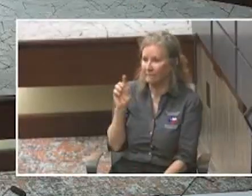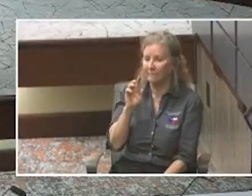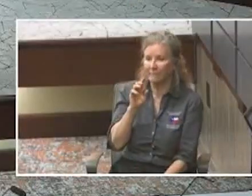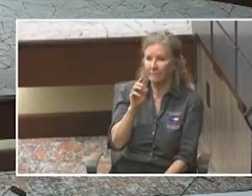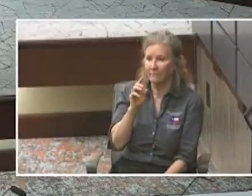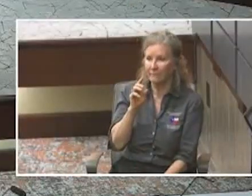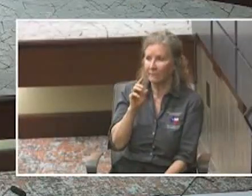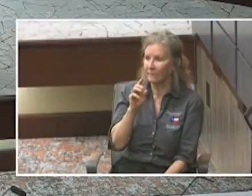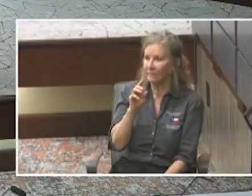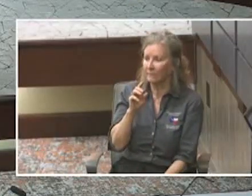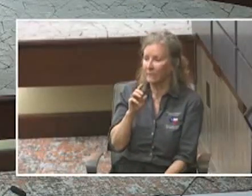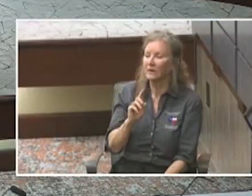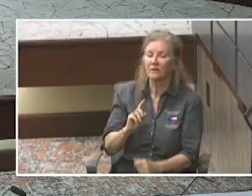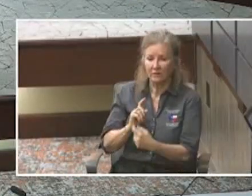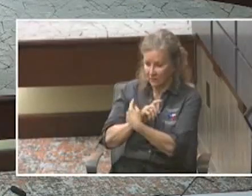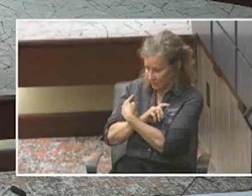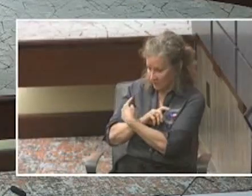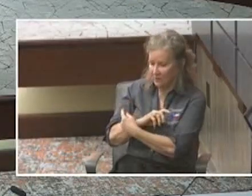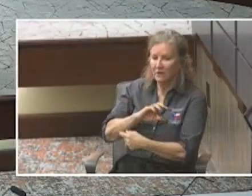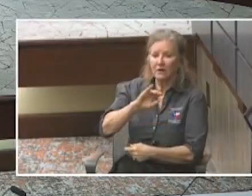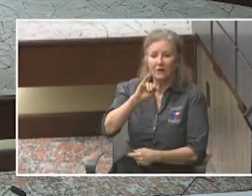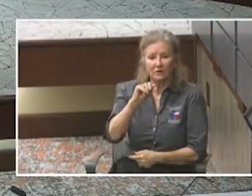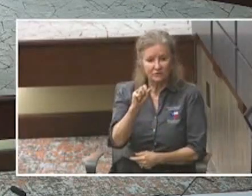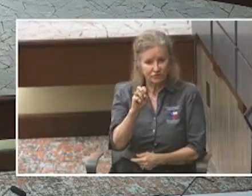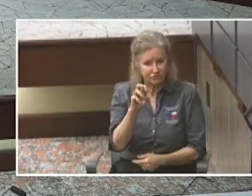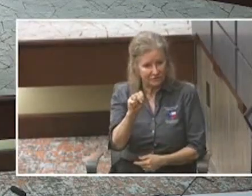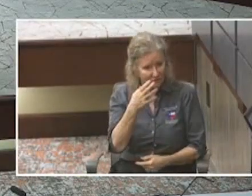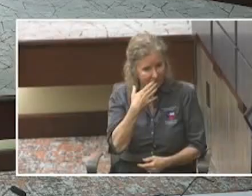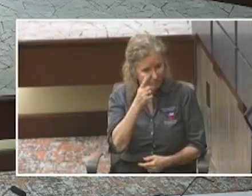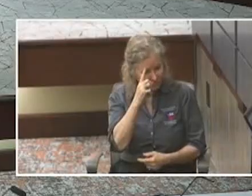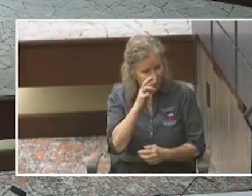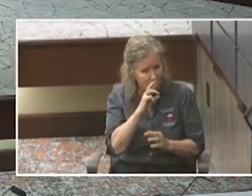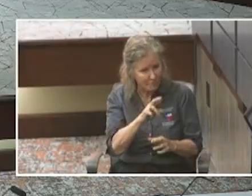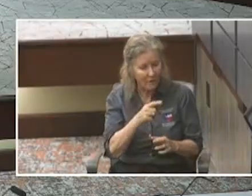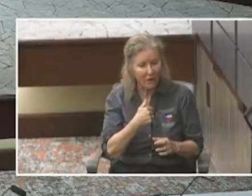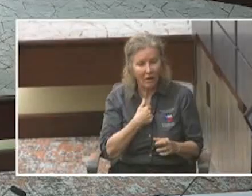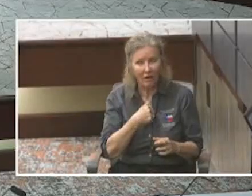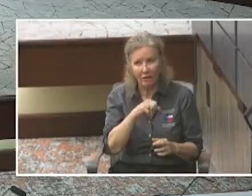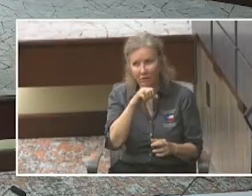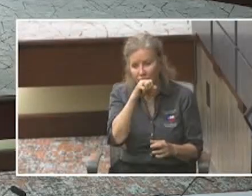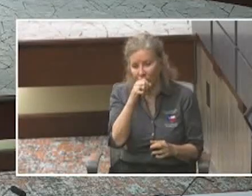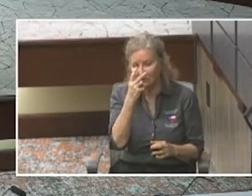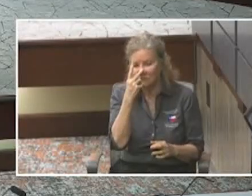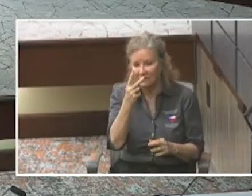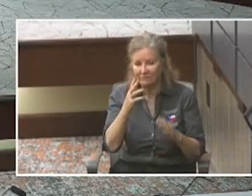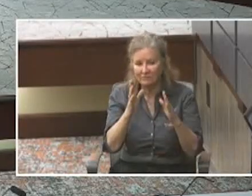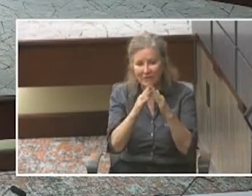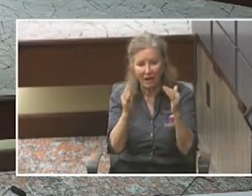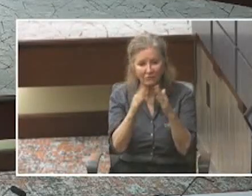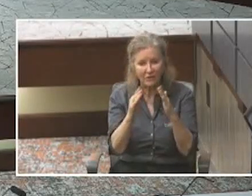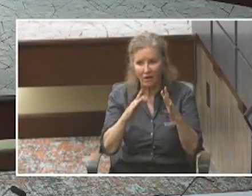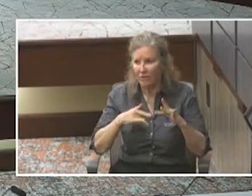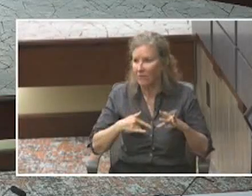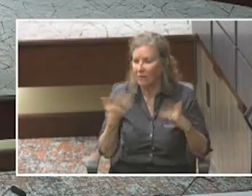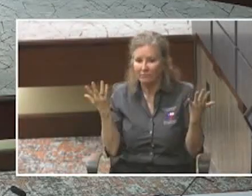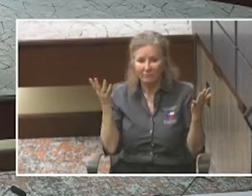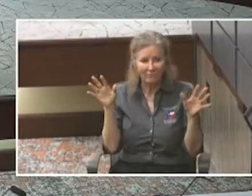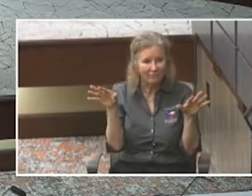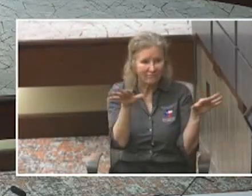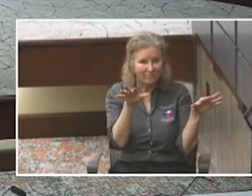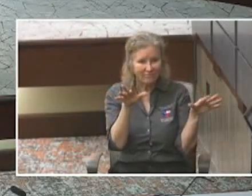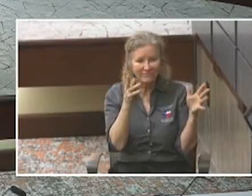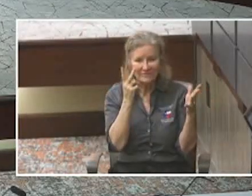Hey, Jason. Appreciate the report. Love seeing activation downtown. You can definitely tell